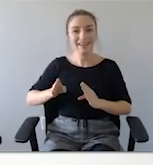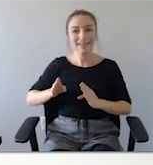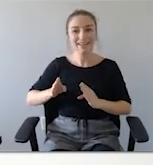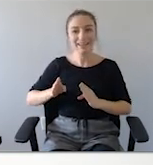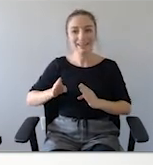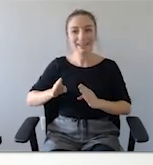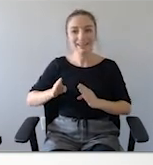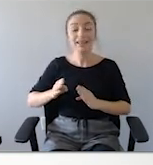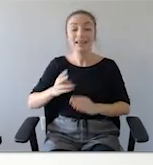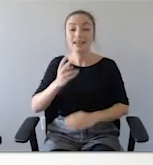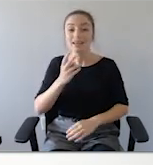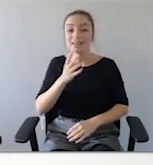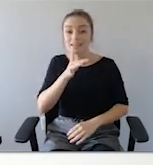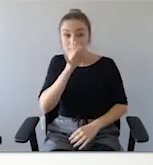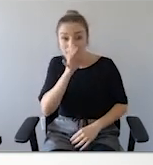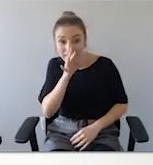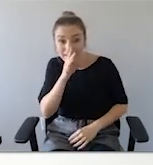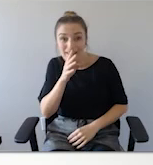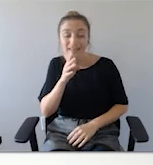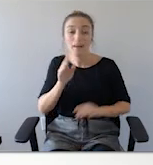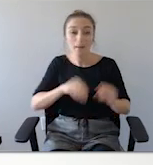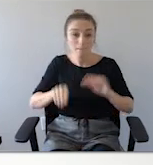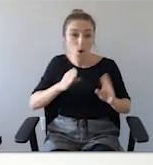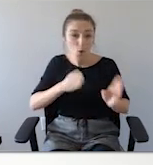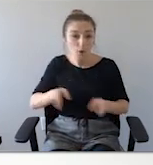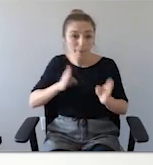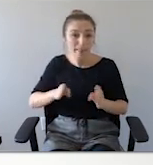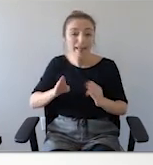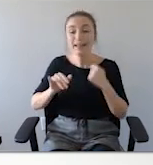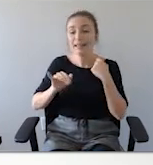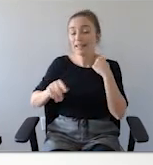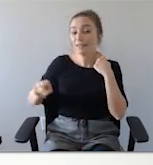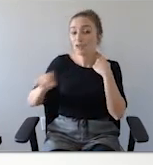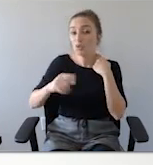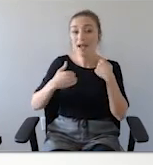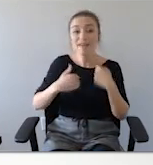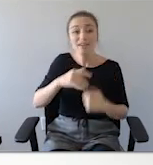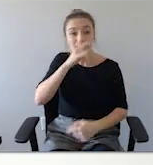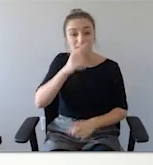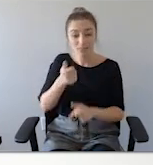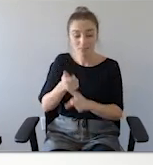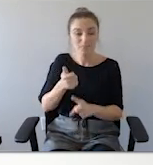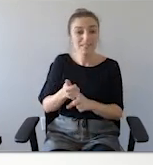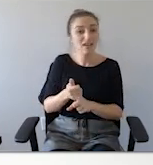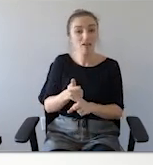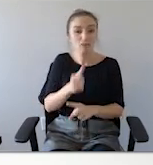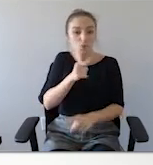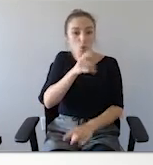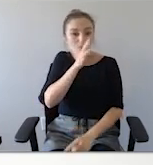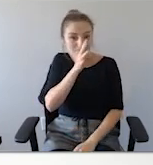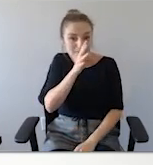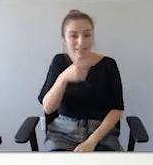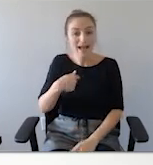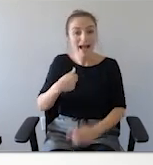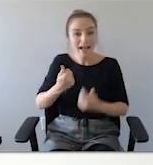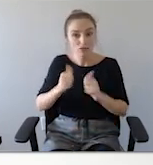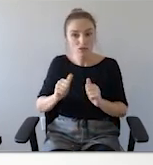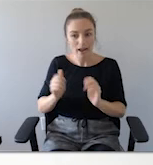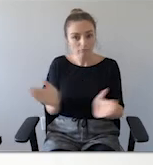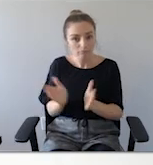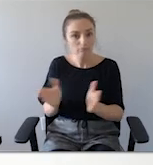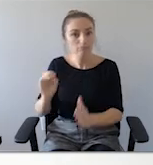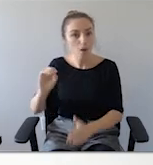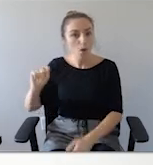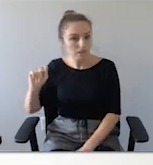motor planning. There's some, if you guys have kids who are nonverbal, I am like hot and heavy into motor planning, researching for myself, and